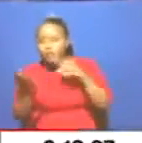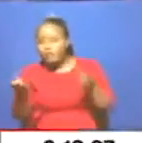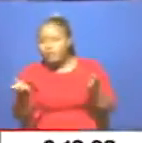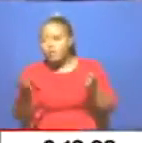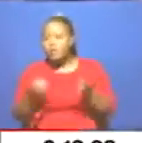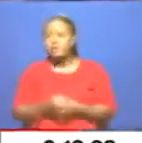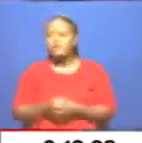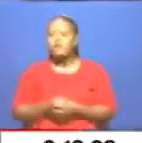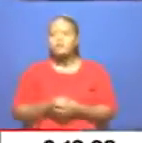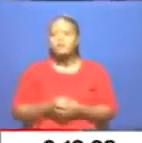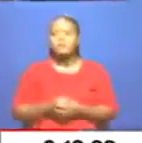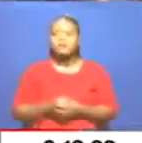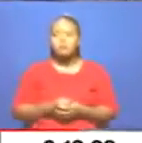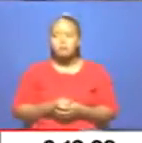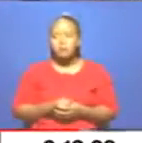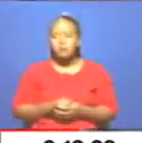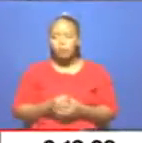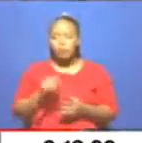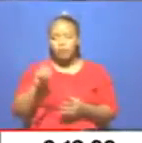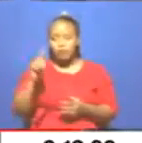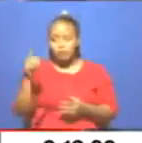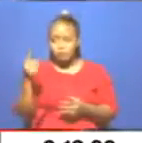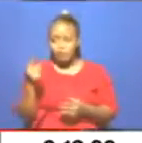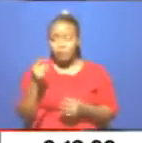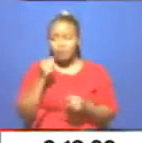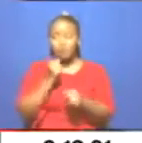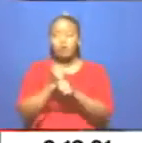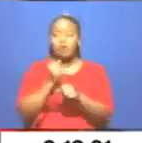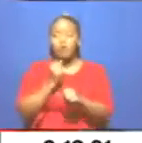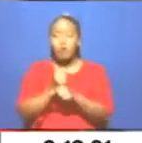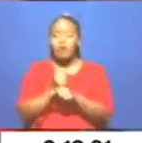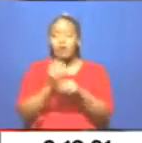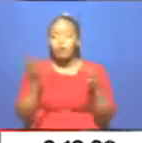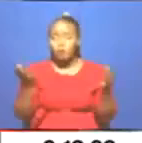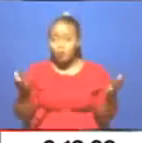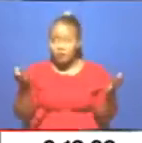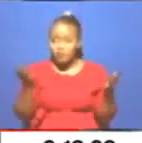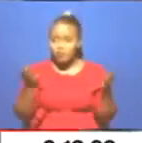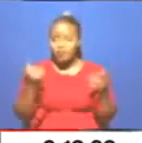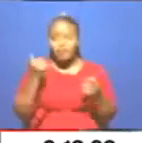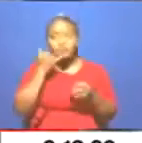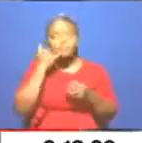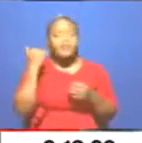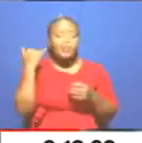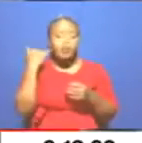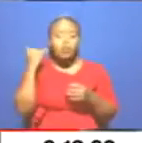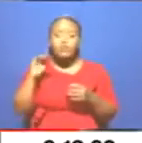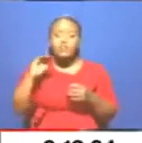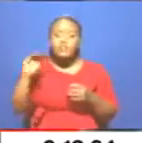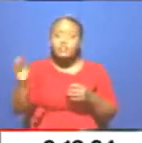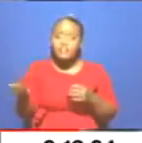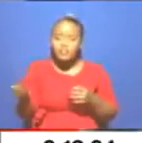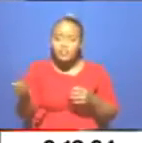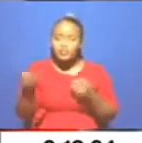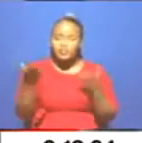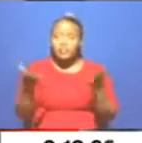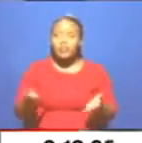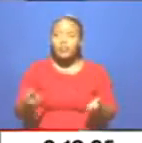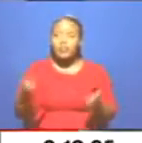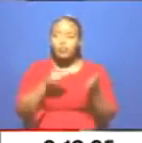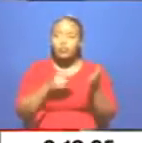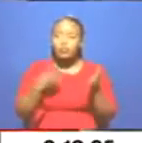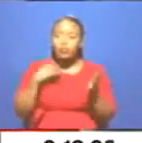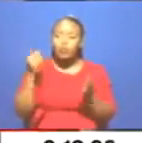Kazi ya kwanza kufanya, unajua sasa Nakuru ni city. Tunataka